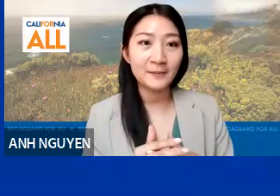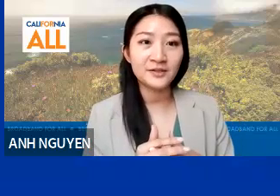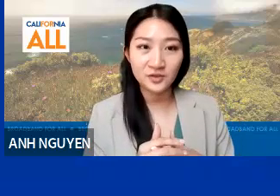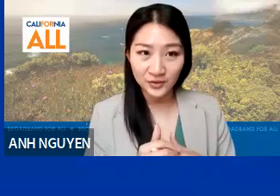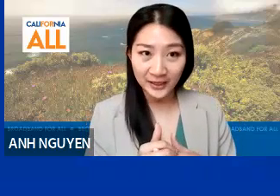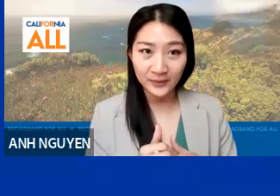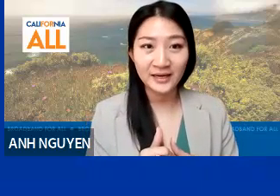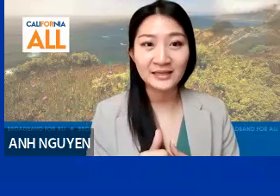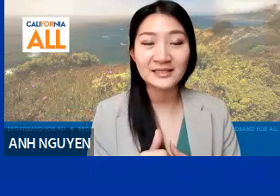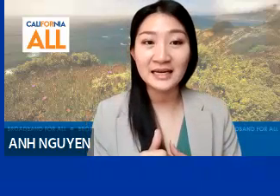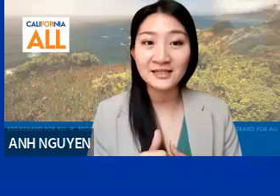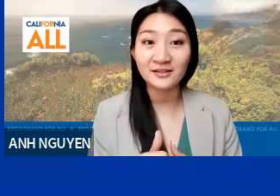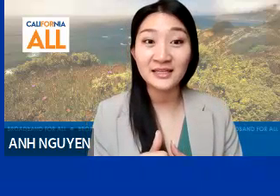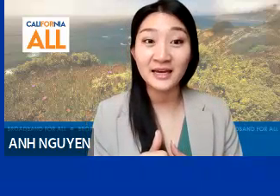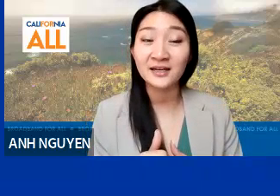off: